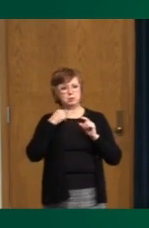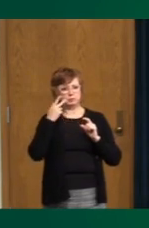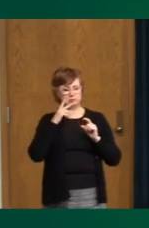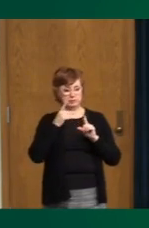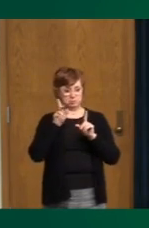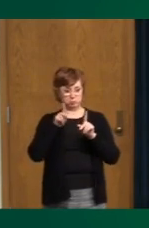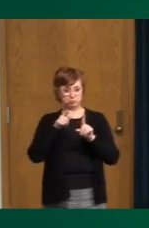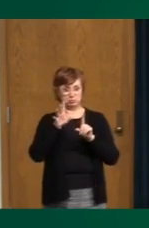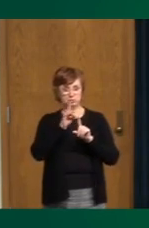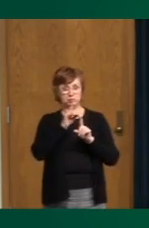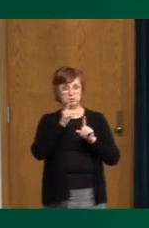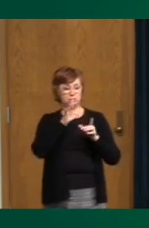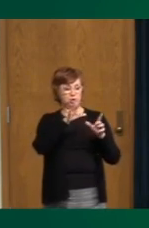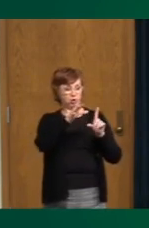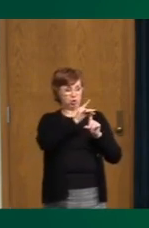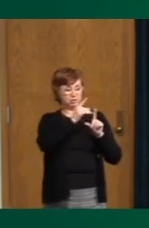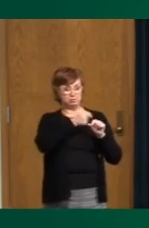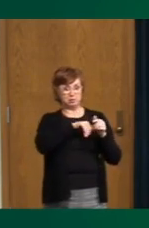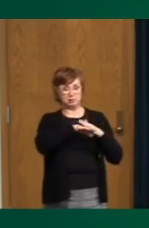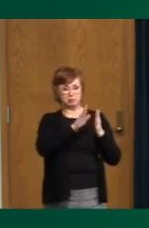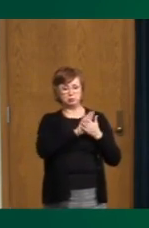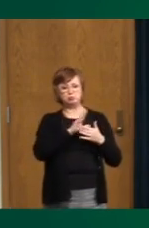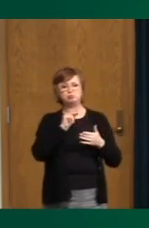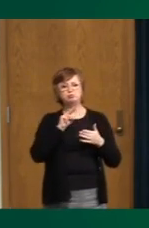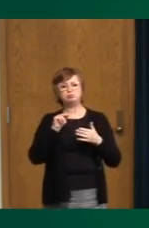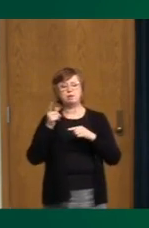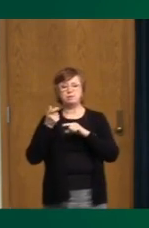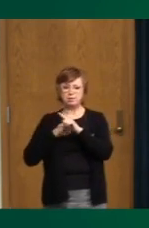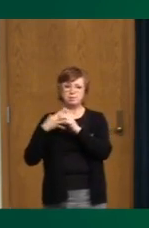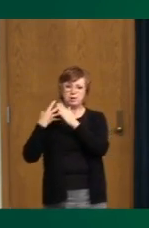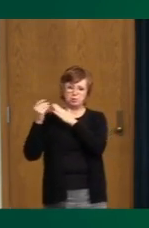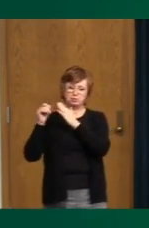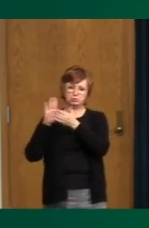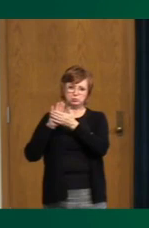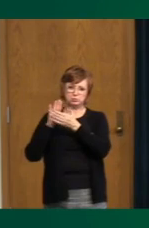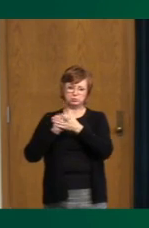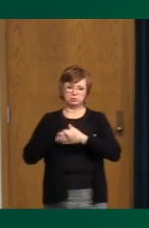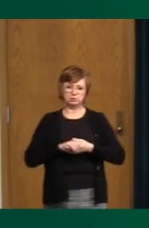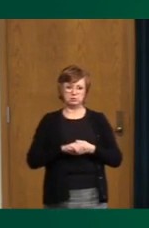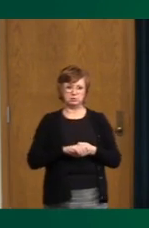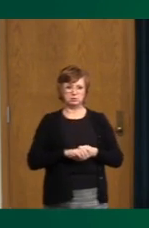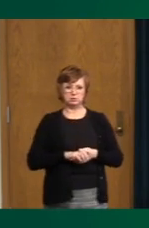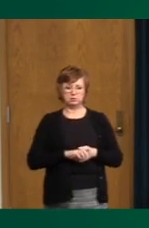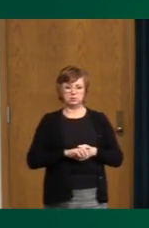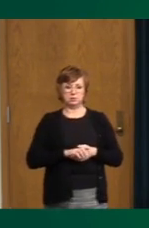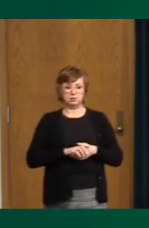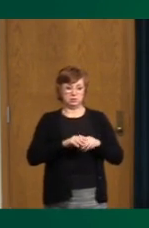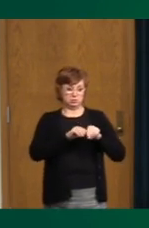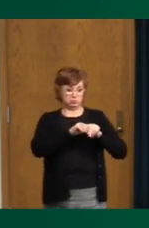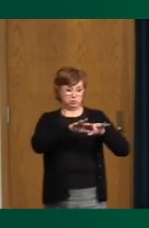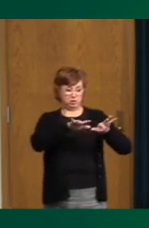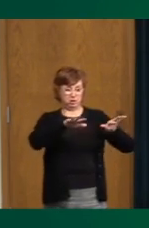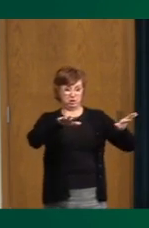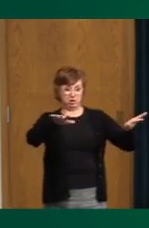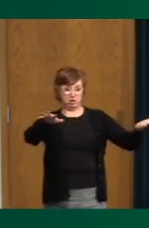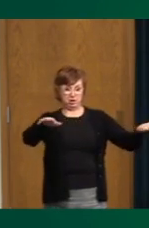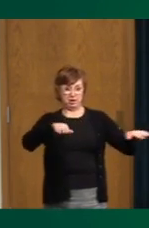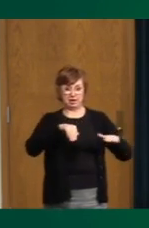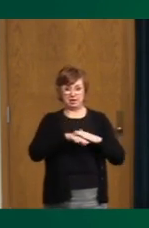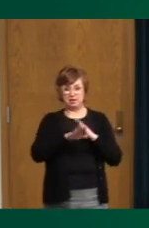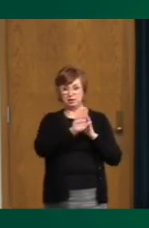or two, students or staff impacted within a school. So it's been really positive so far within